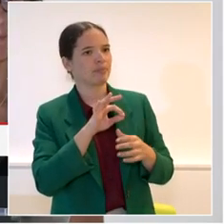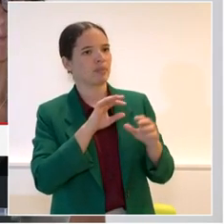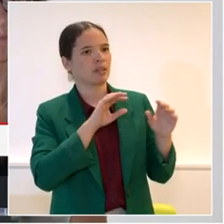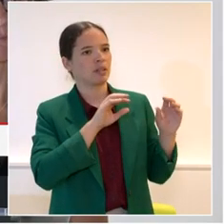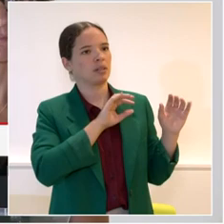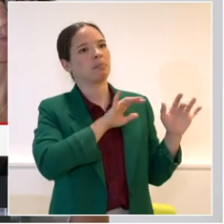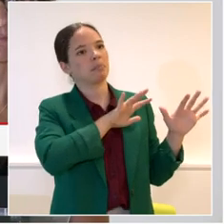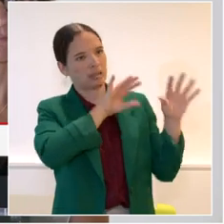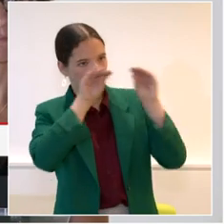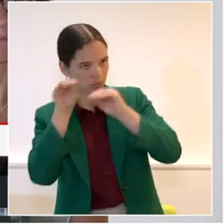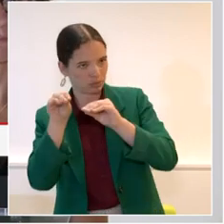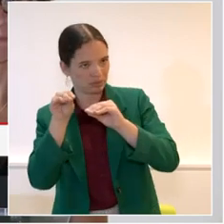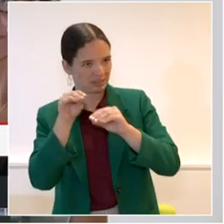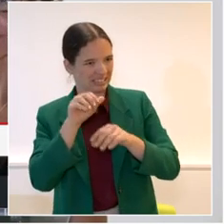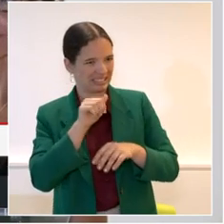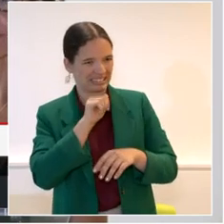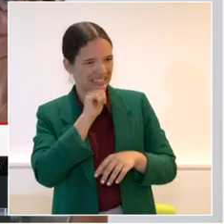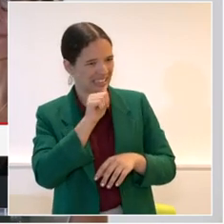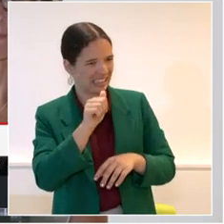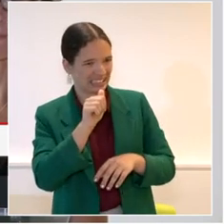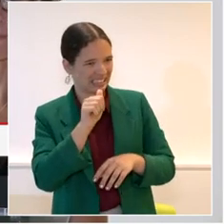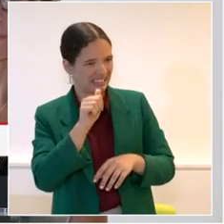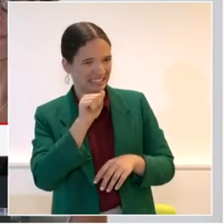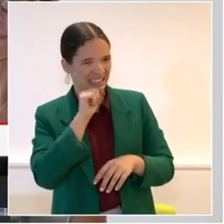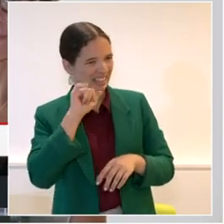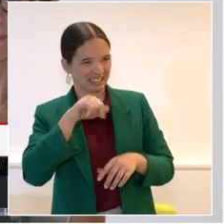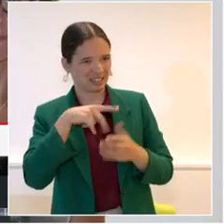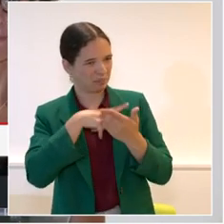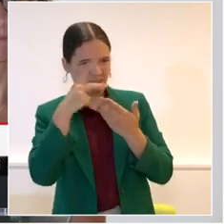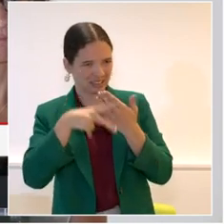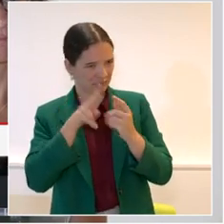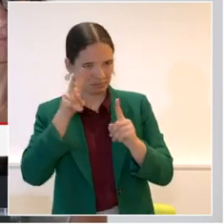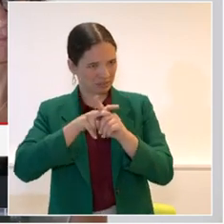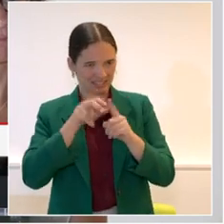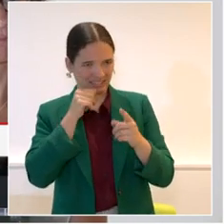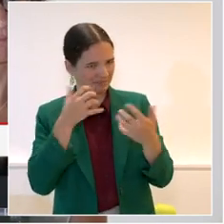Doesn't sound like it at all. But nevertheless,